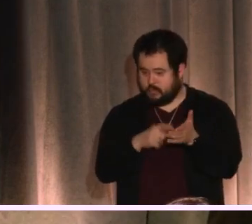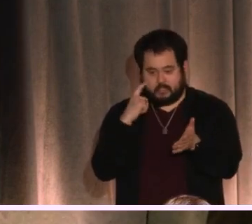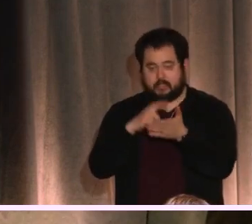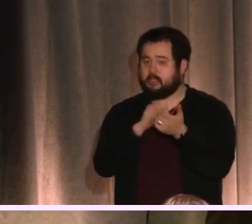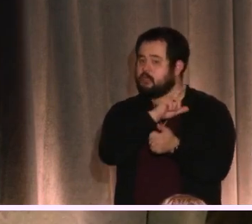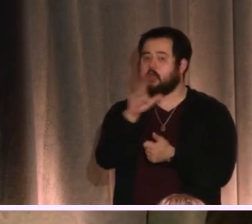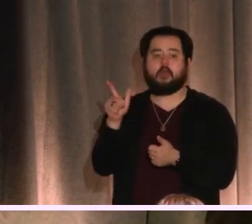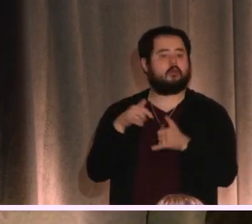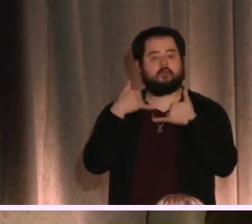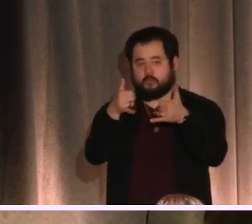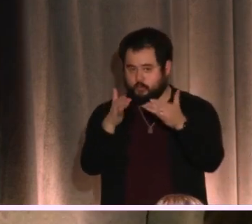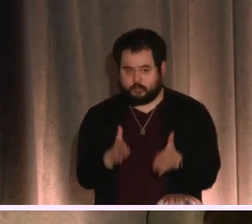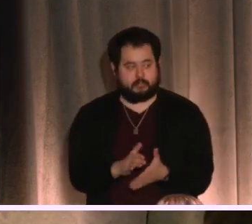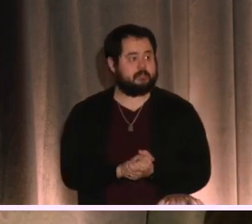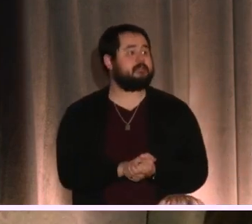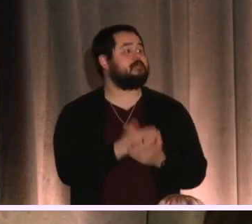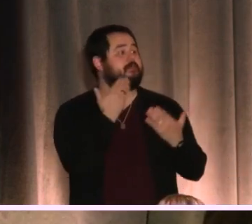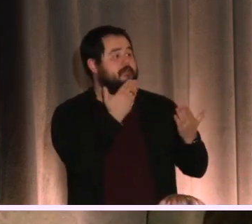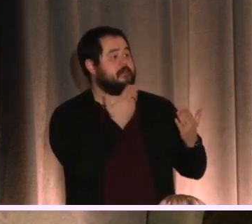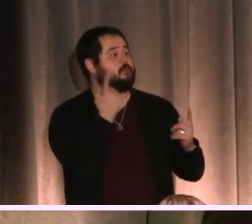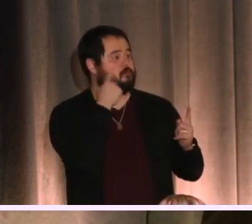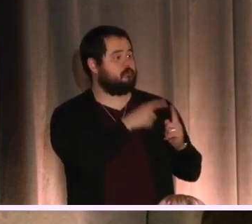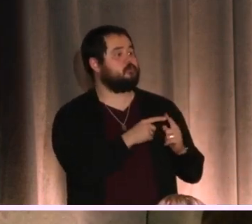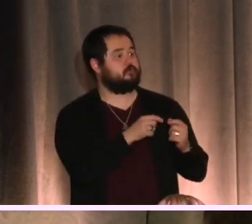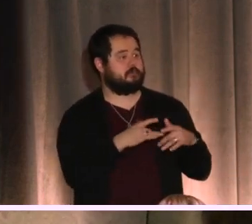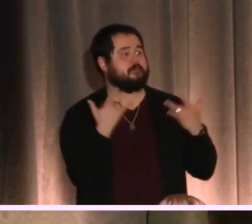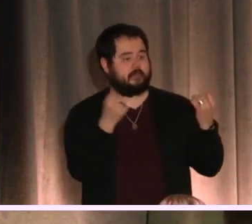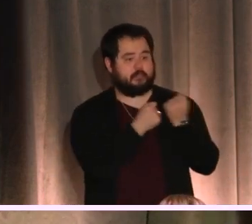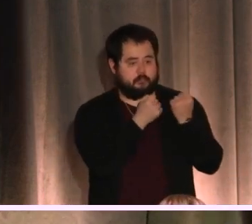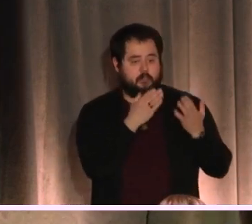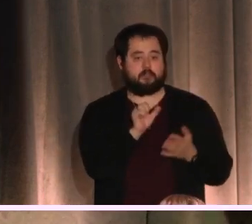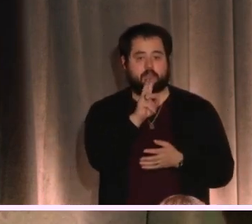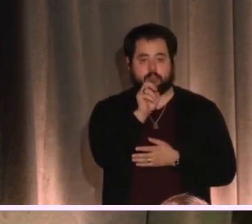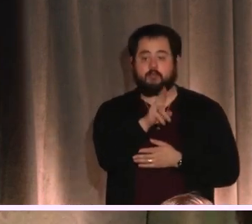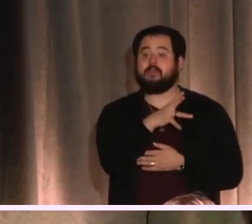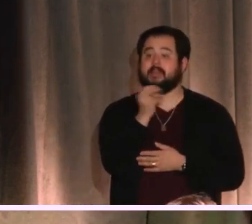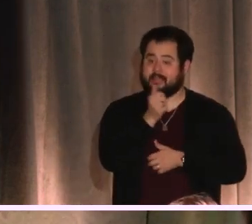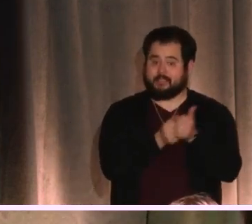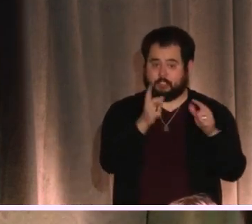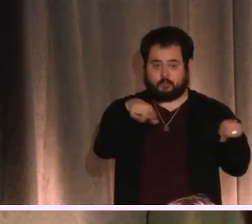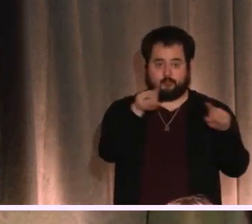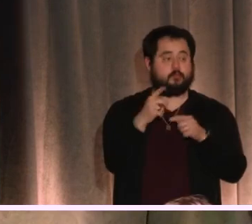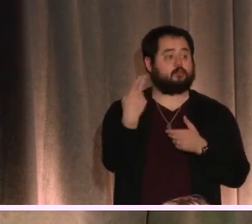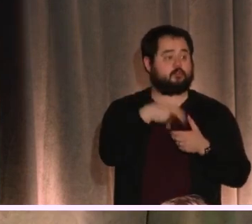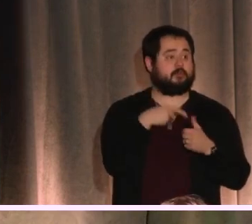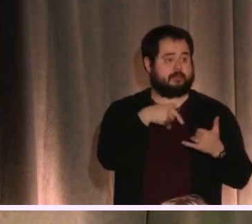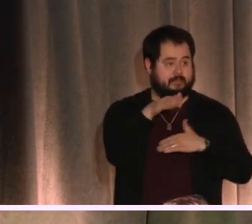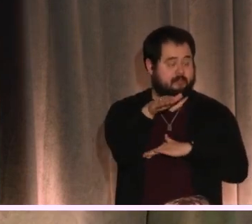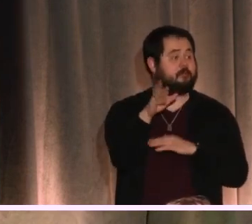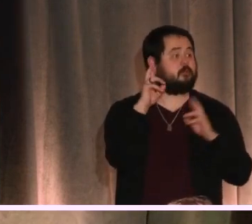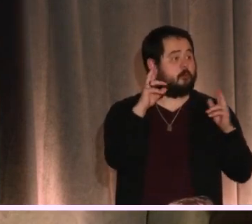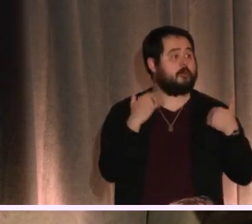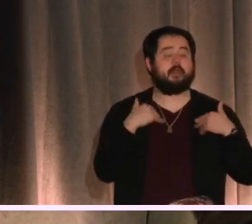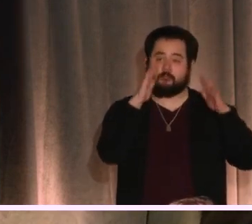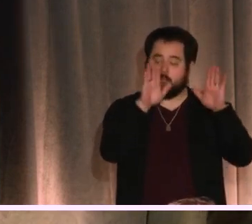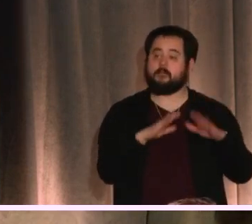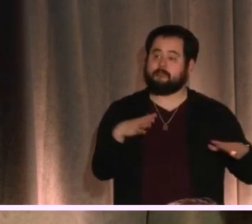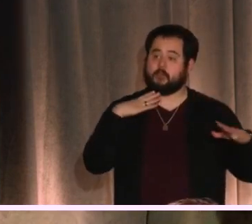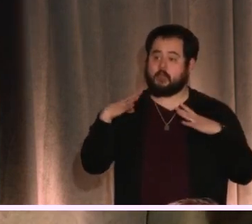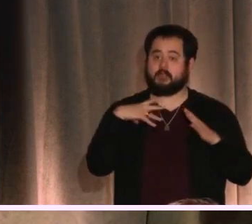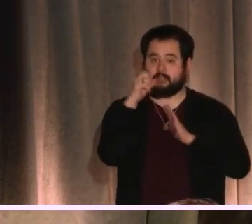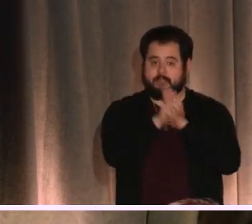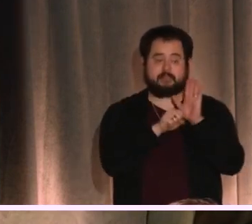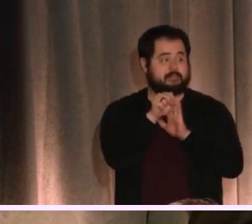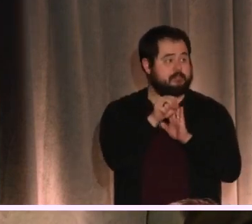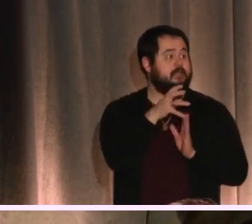Once again, we thank event sponsor Subert and each of you for joining us this evening. We hope you have a joyous holiday season and